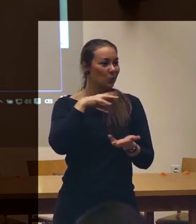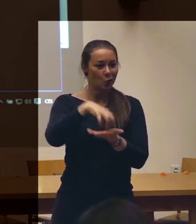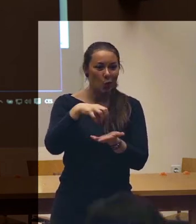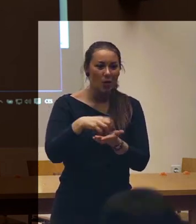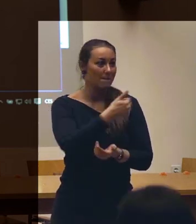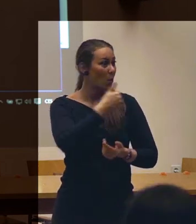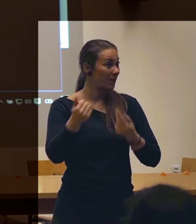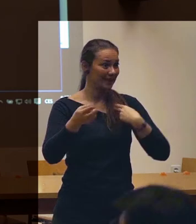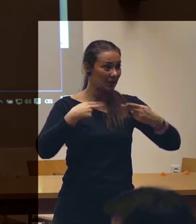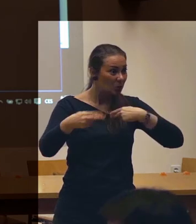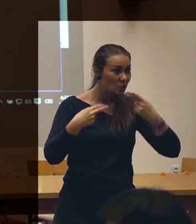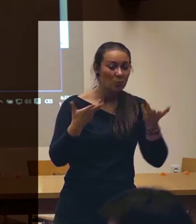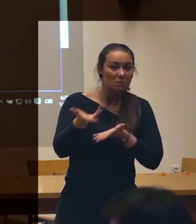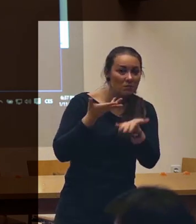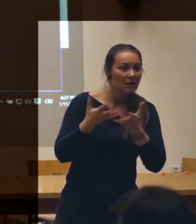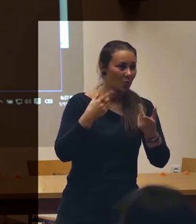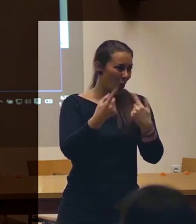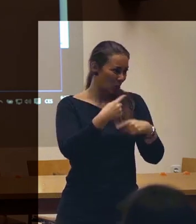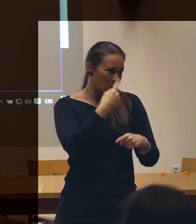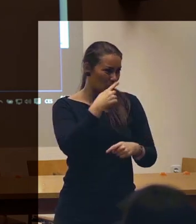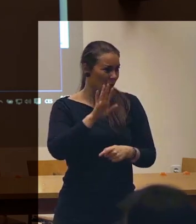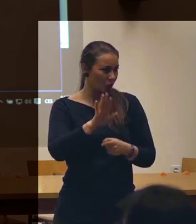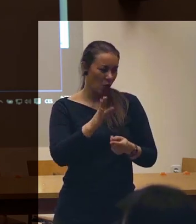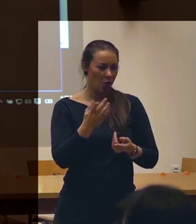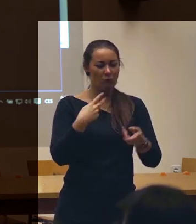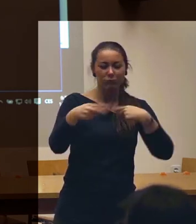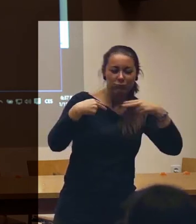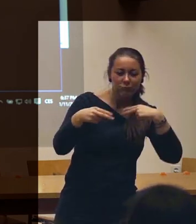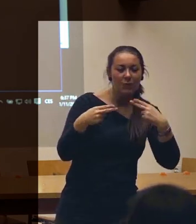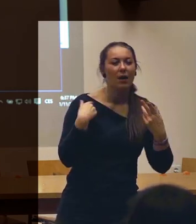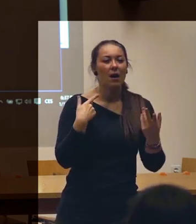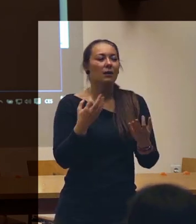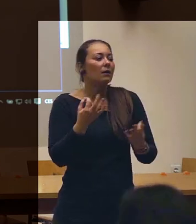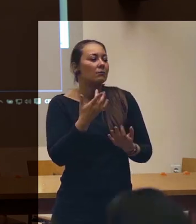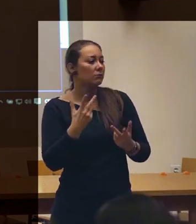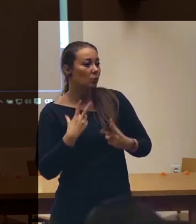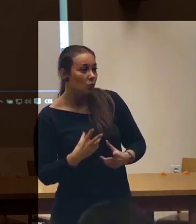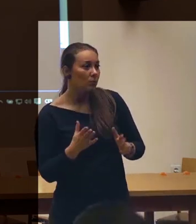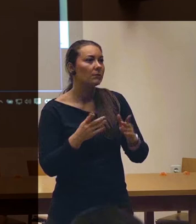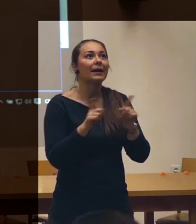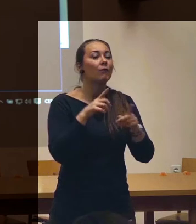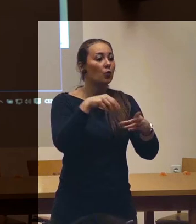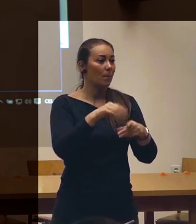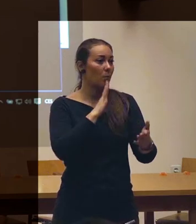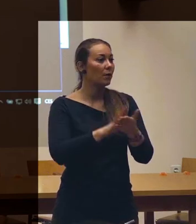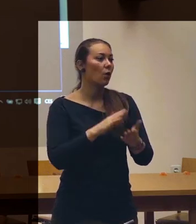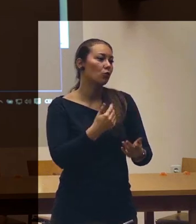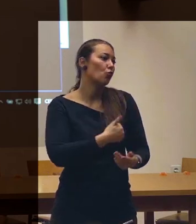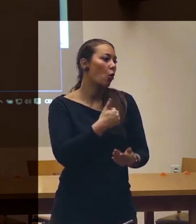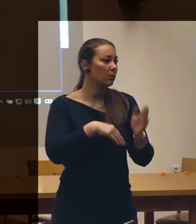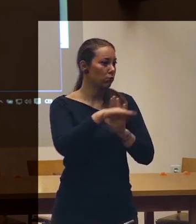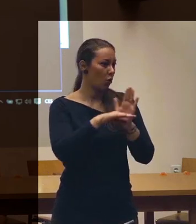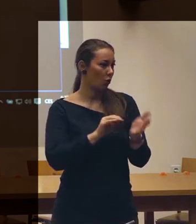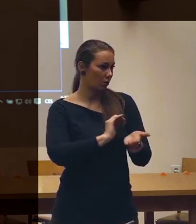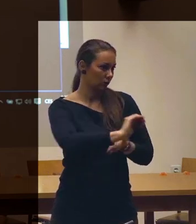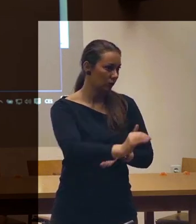the Soviet Union experience. Because we realized that during the school program, not a lot of people are